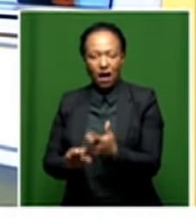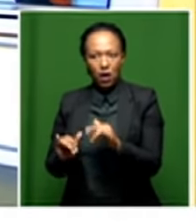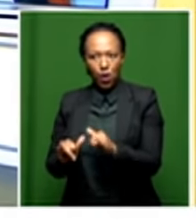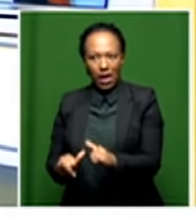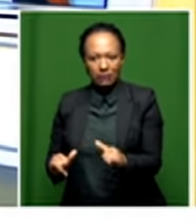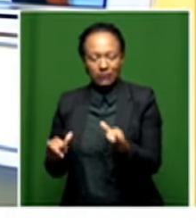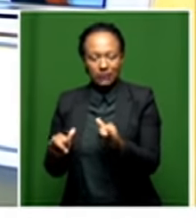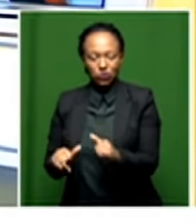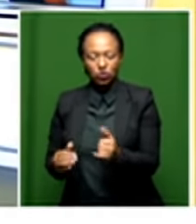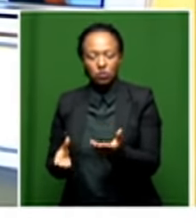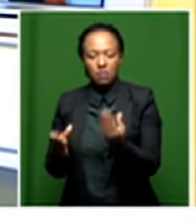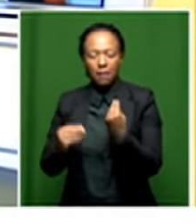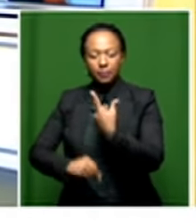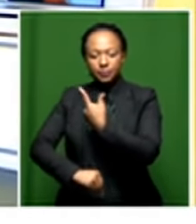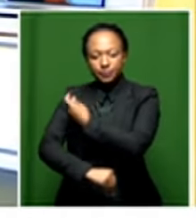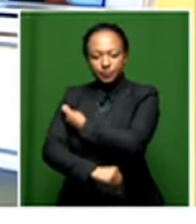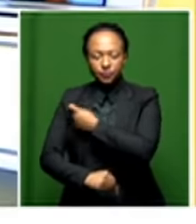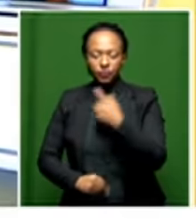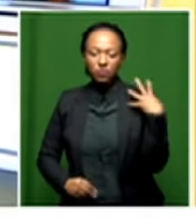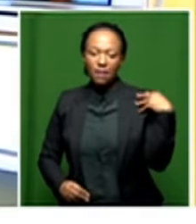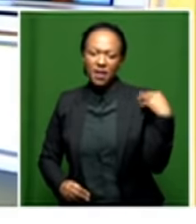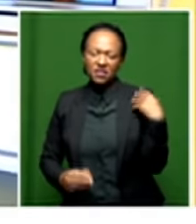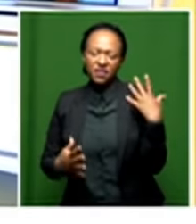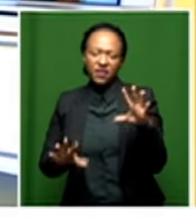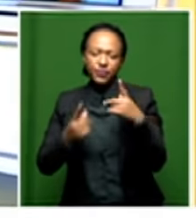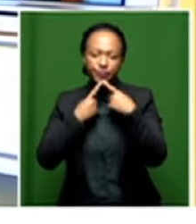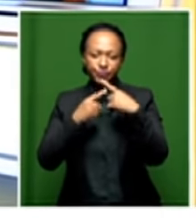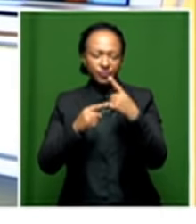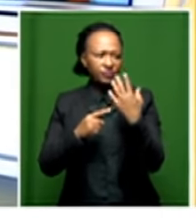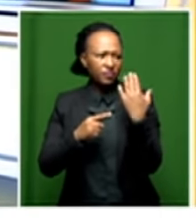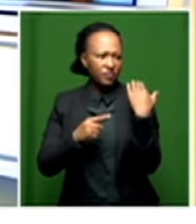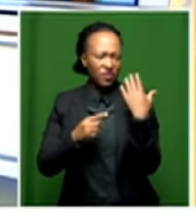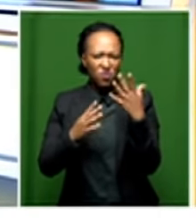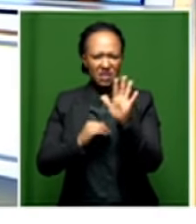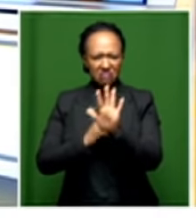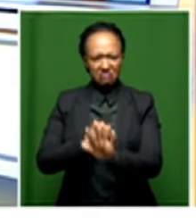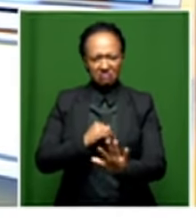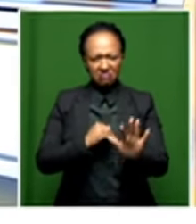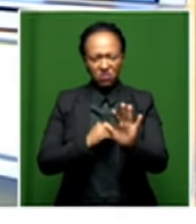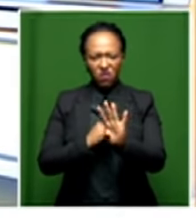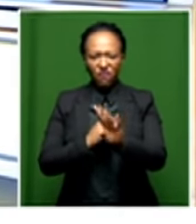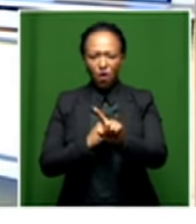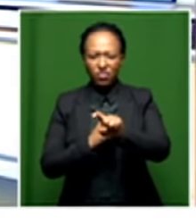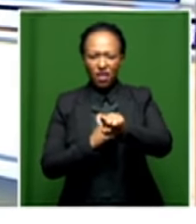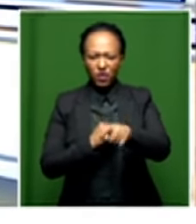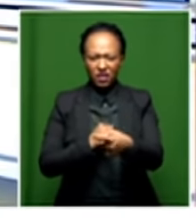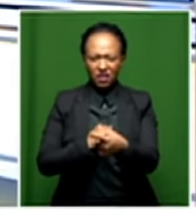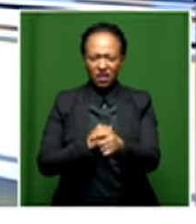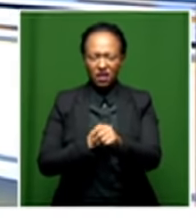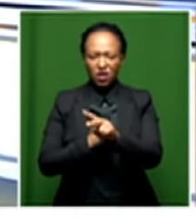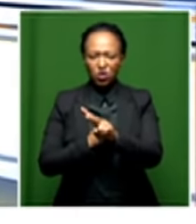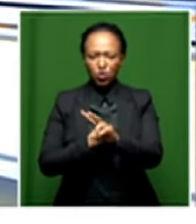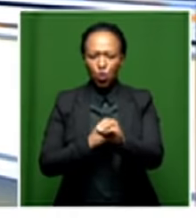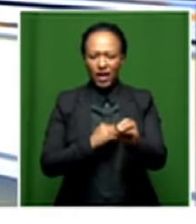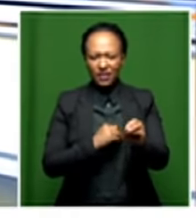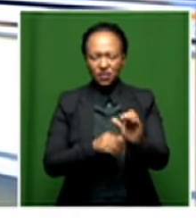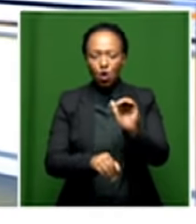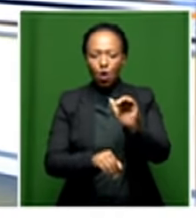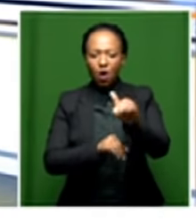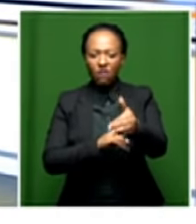talking about, the minister announced it. I mean, I think the numbers that we were looking at were about 4,200 over 60s